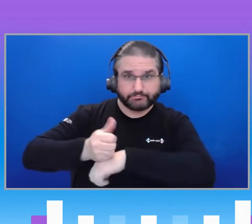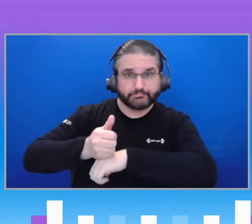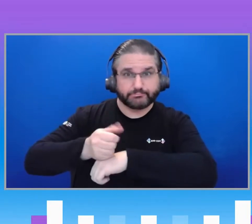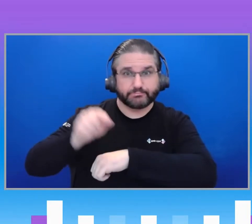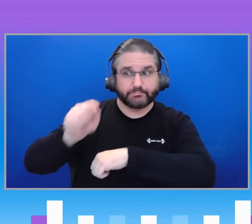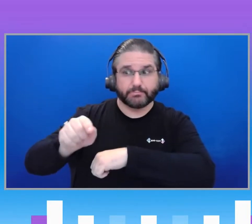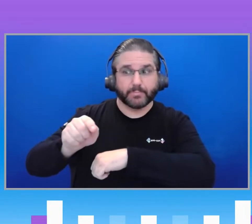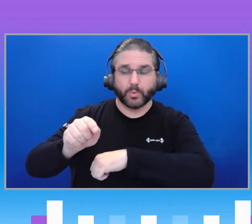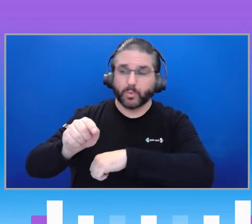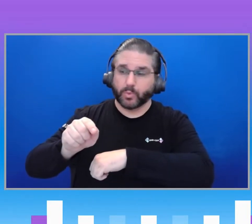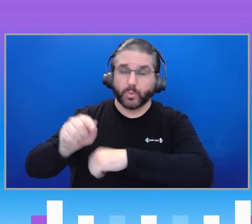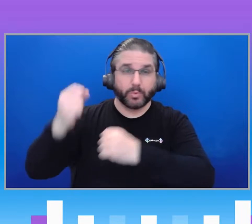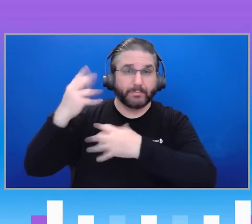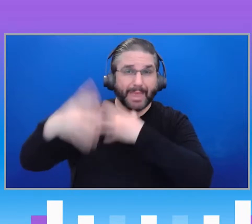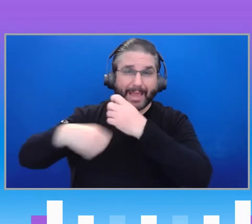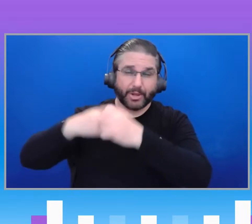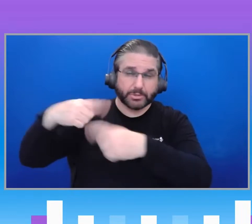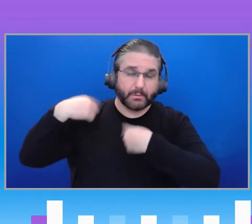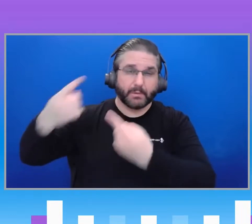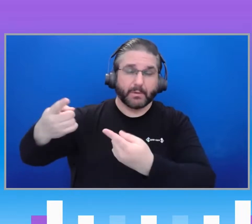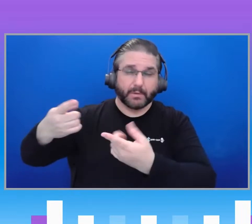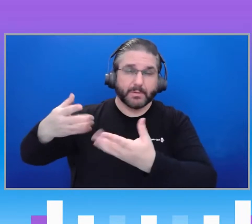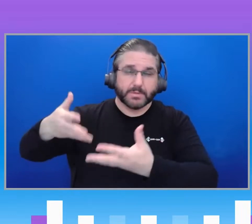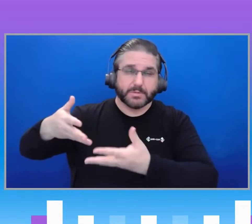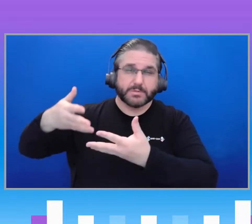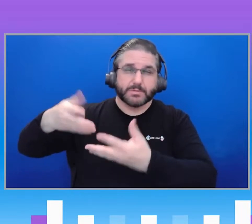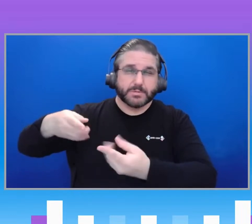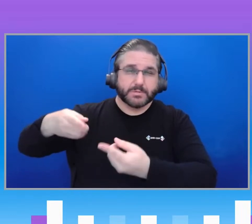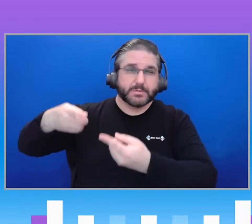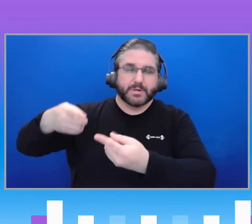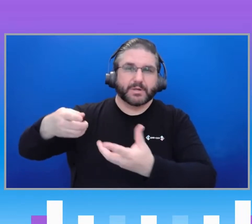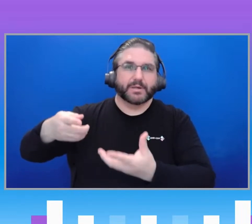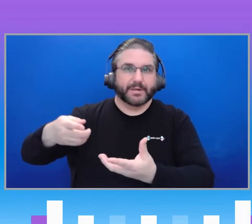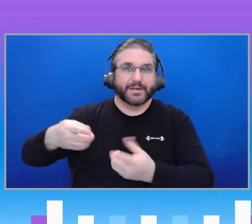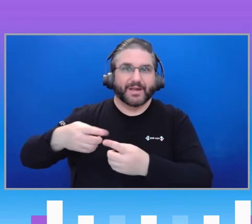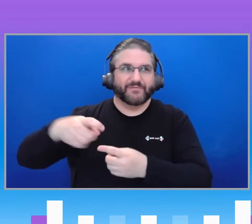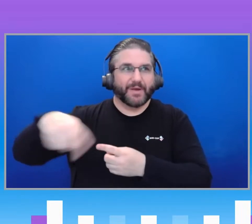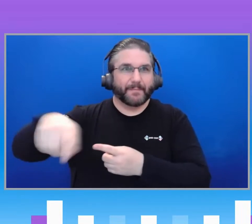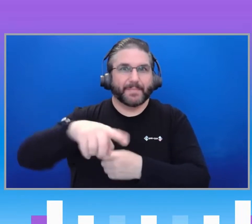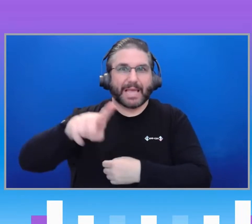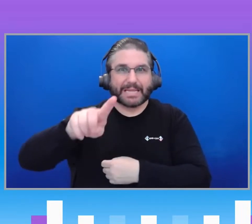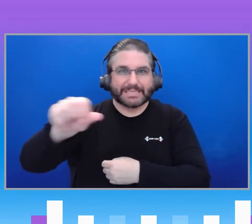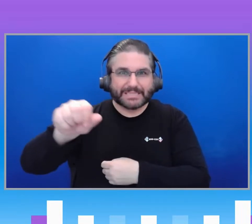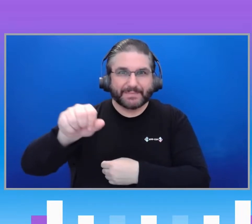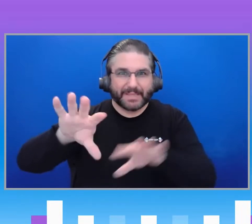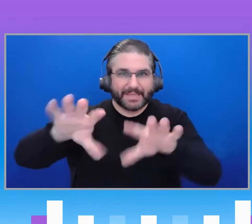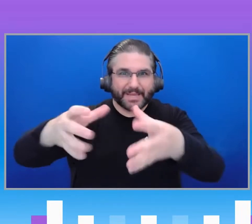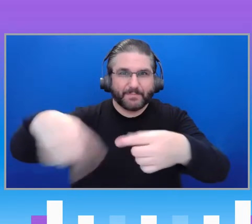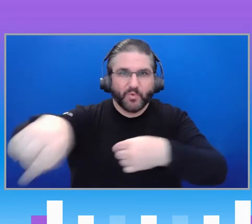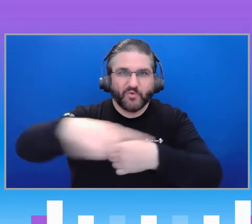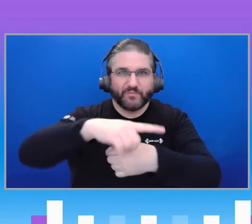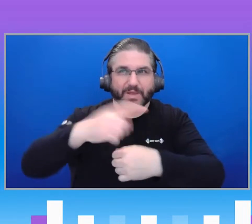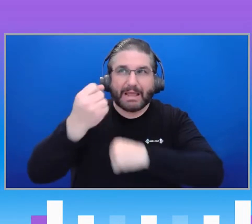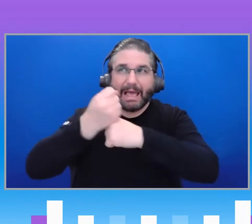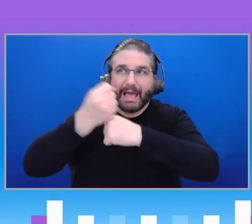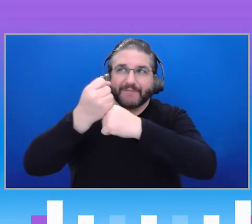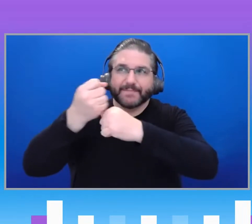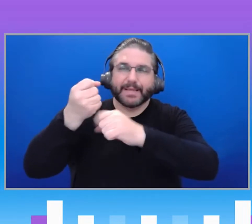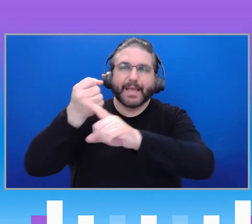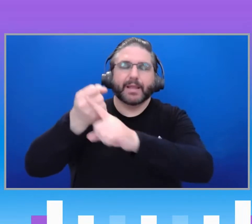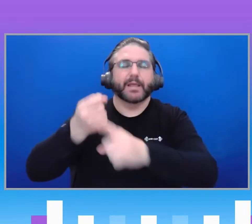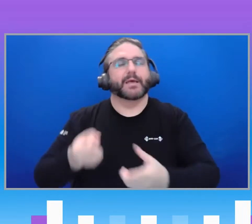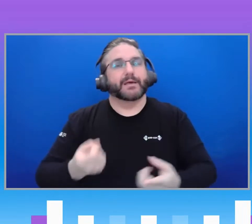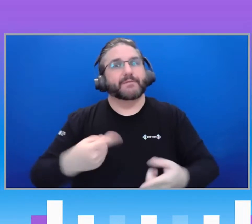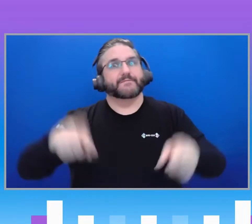after all those years that I mentioned before, from the disability movement advocating for it, this is a crucial milestone